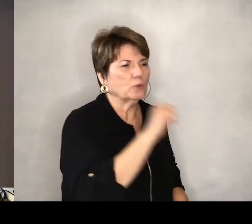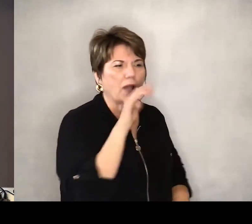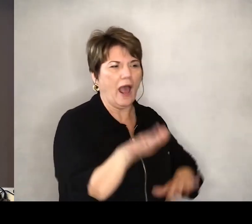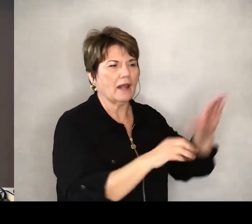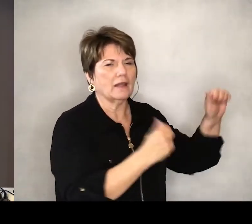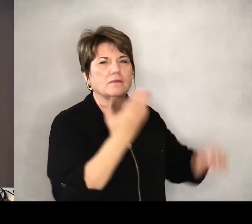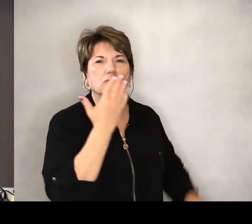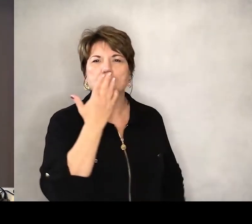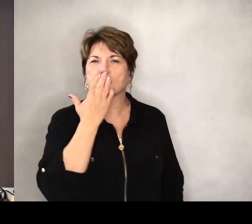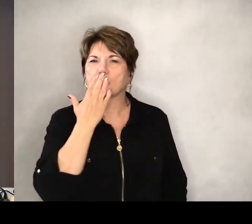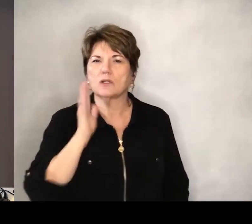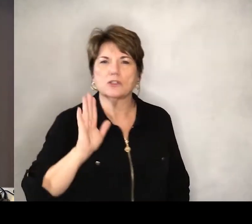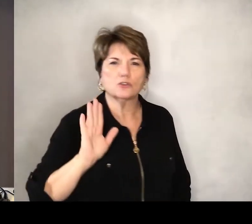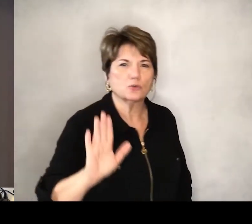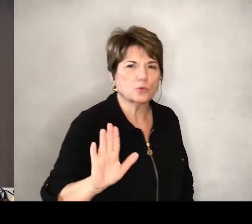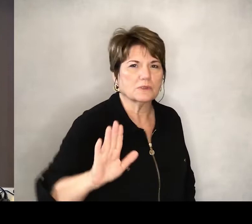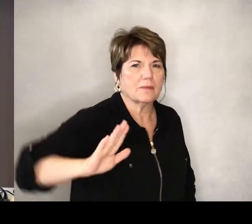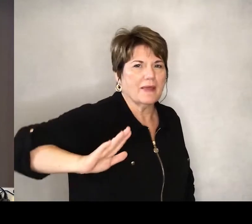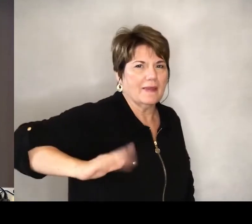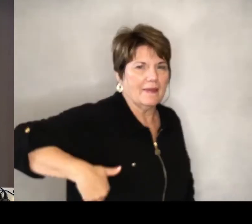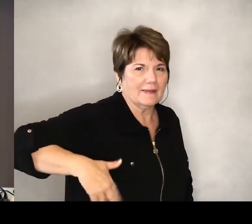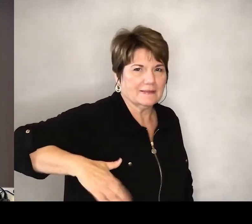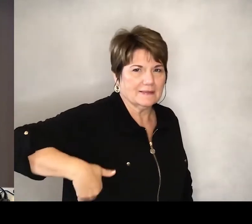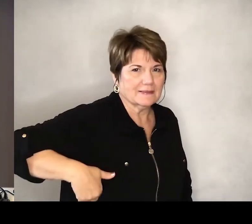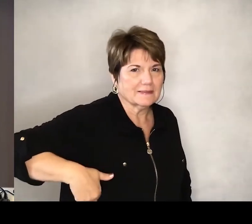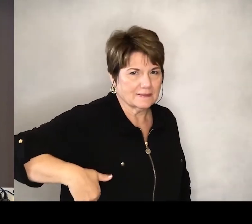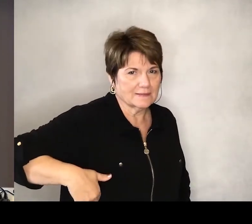Jerusalem. Yet.